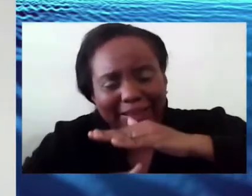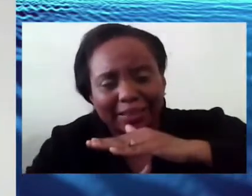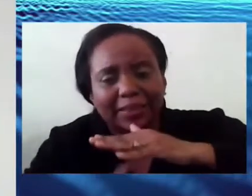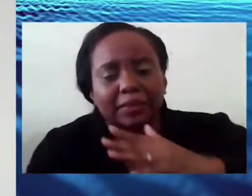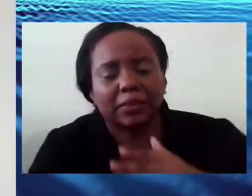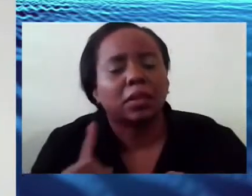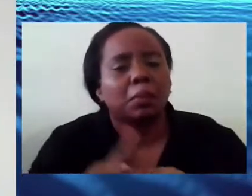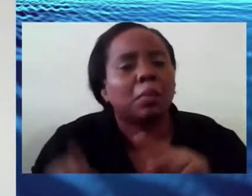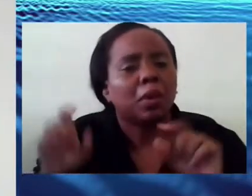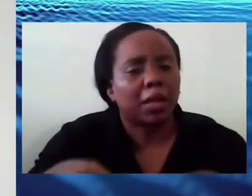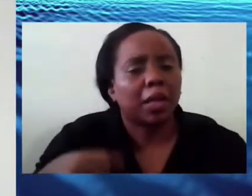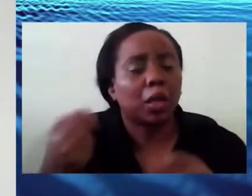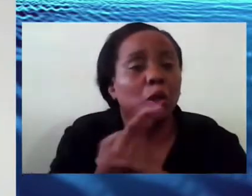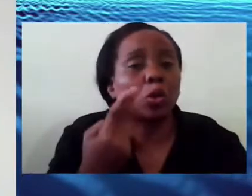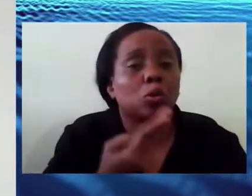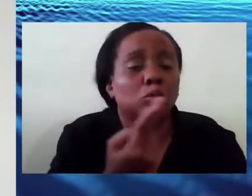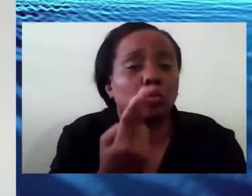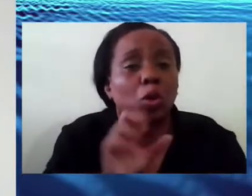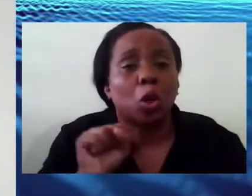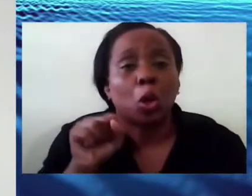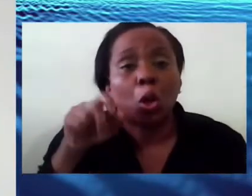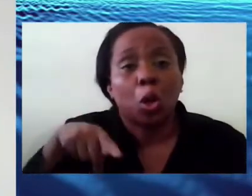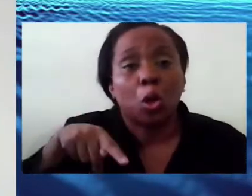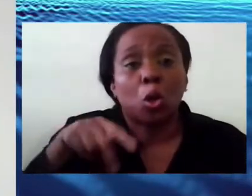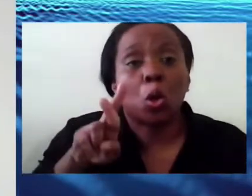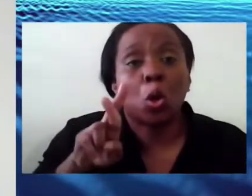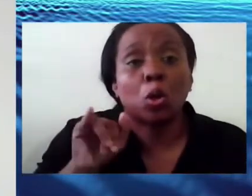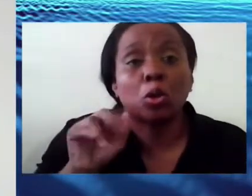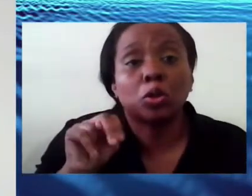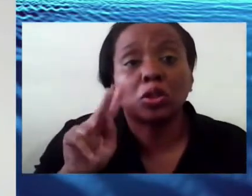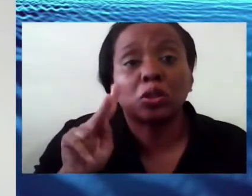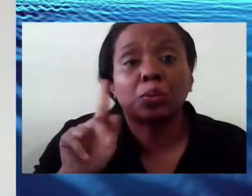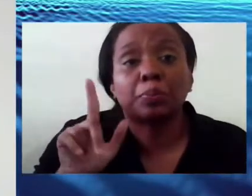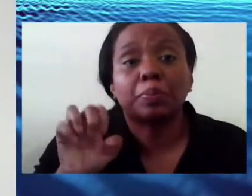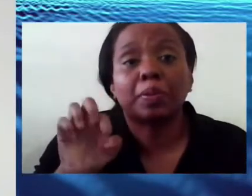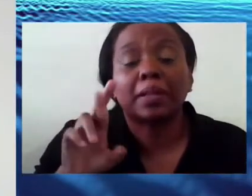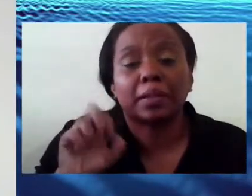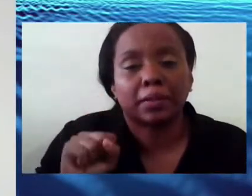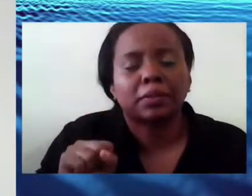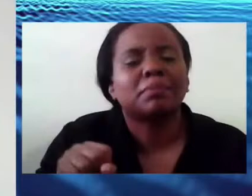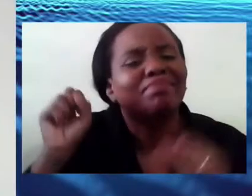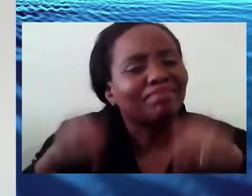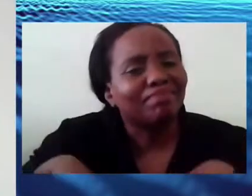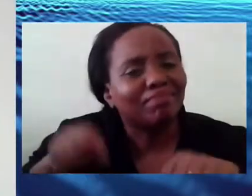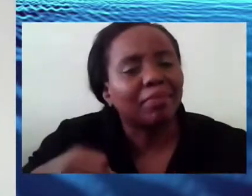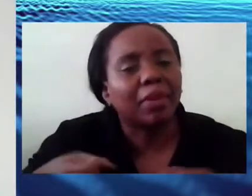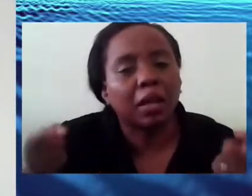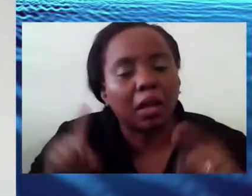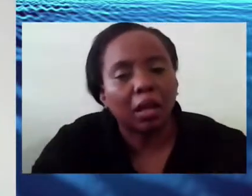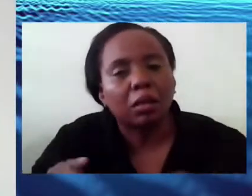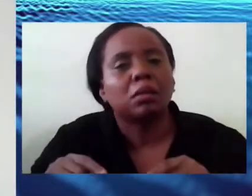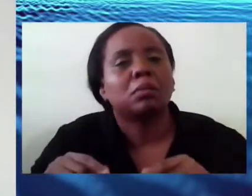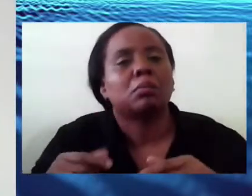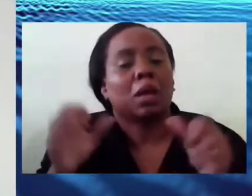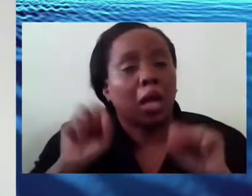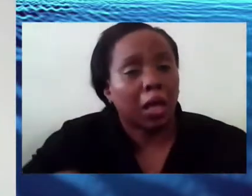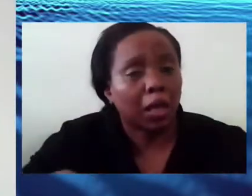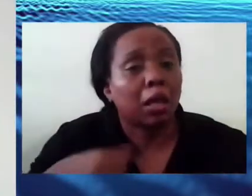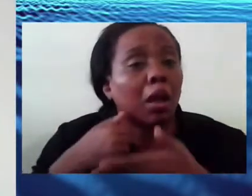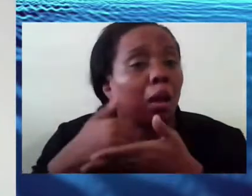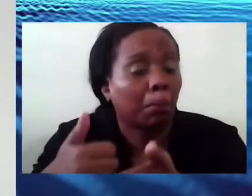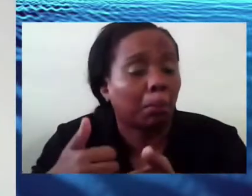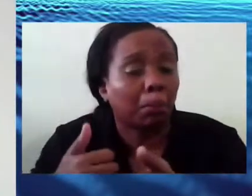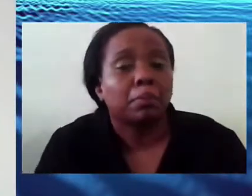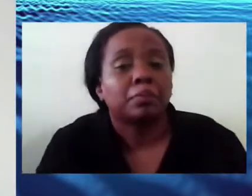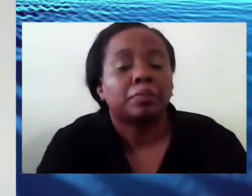off the blades of grass may help. Cattle are a little more tolerant to ash than